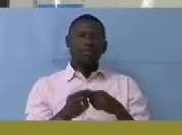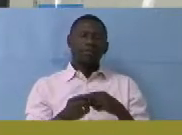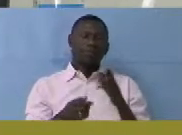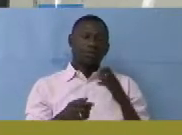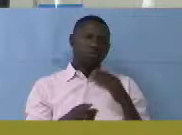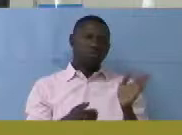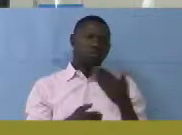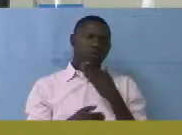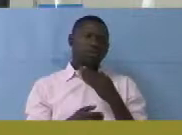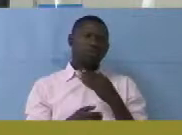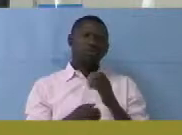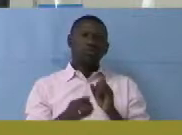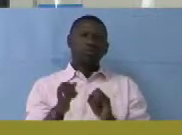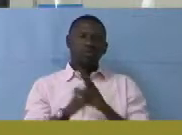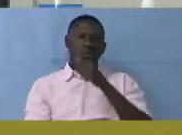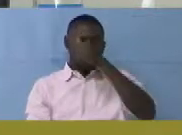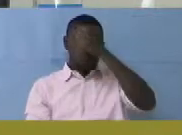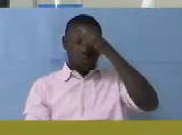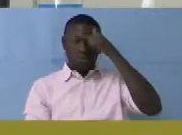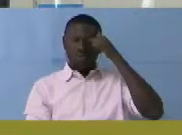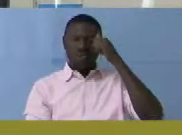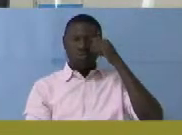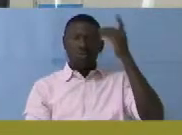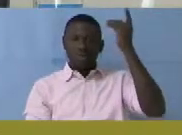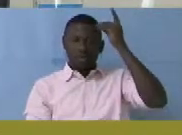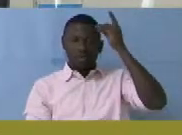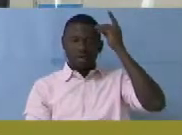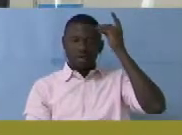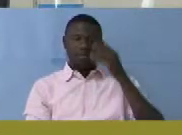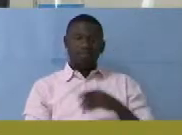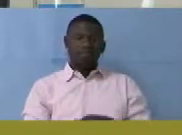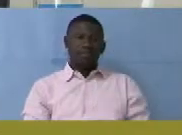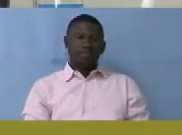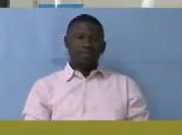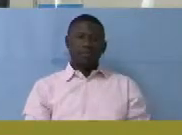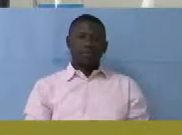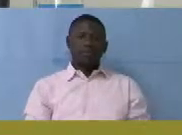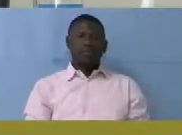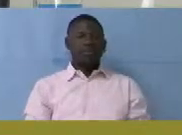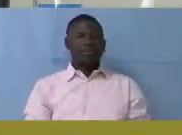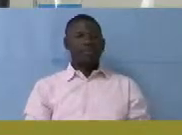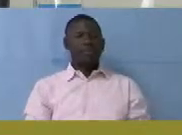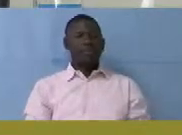what jellel sa tariar in kejani ibida doko da mudala Dakar.